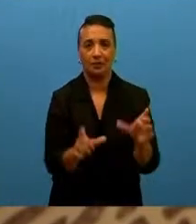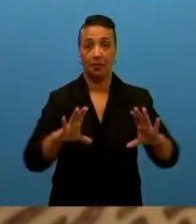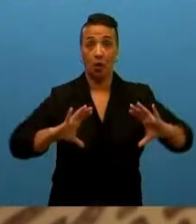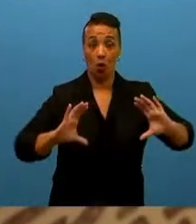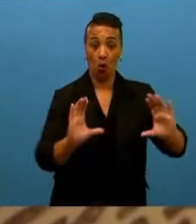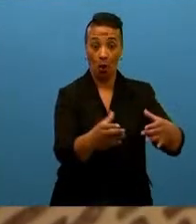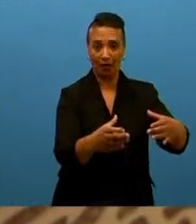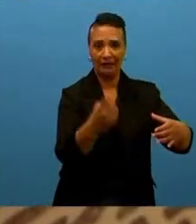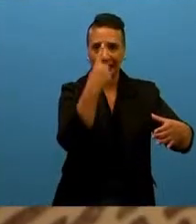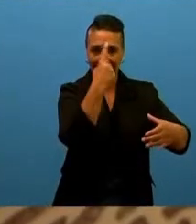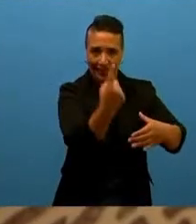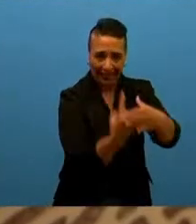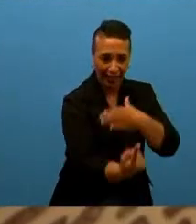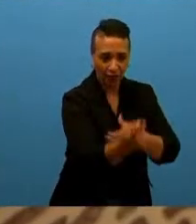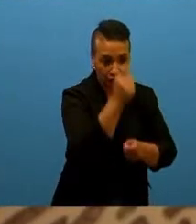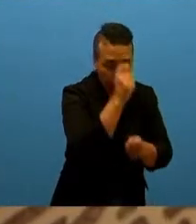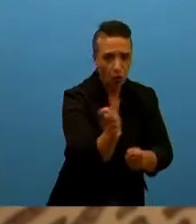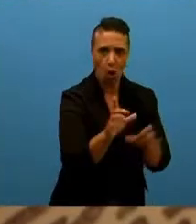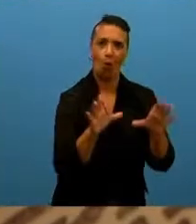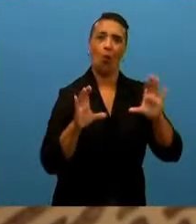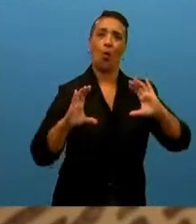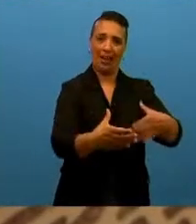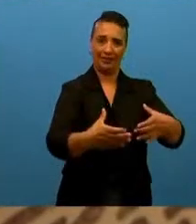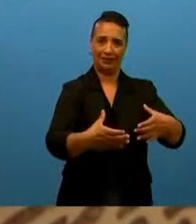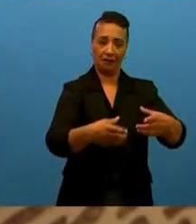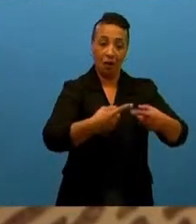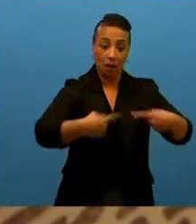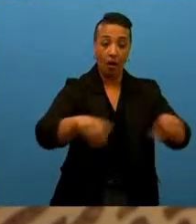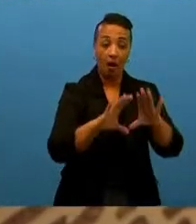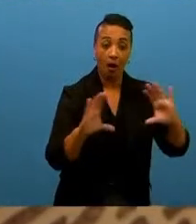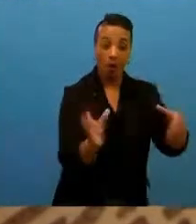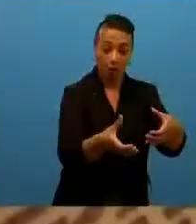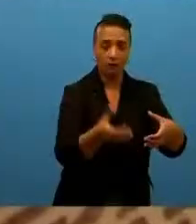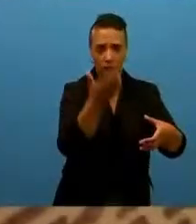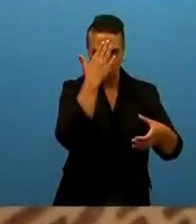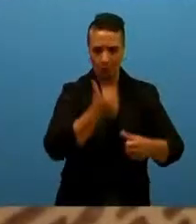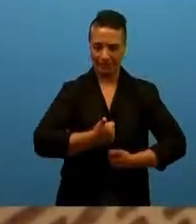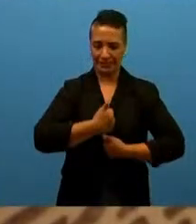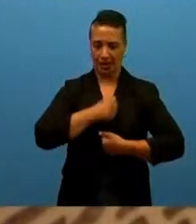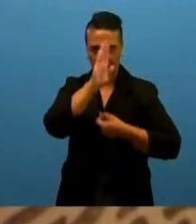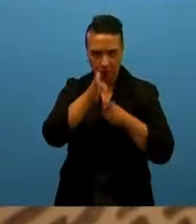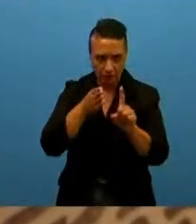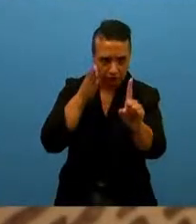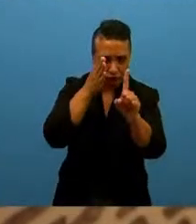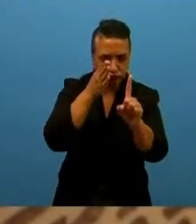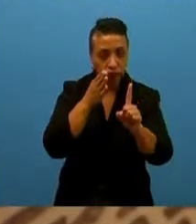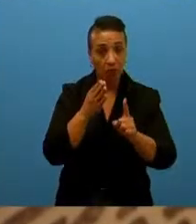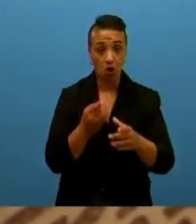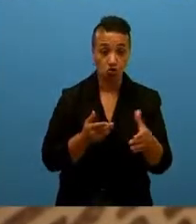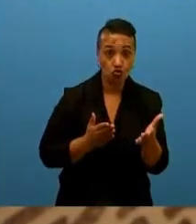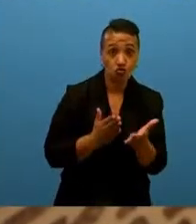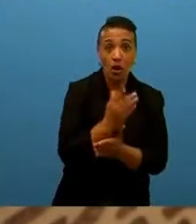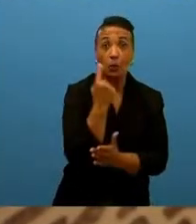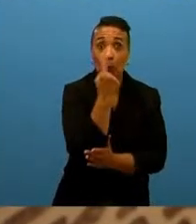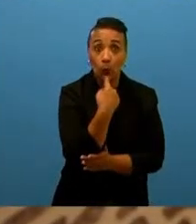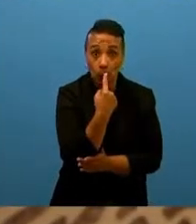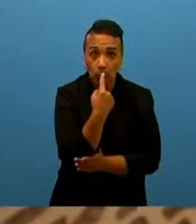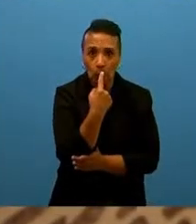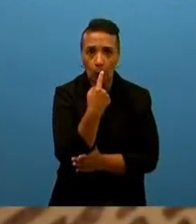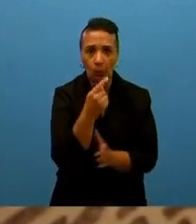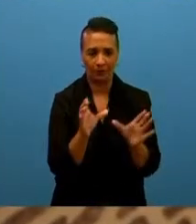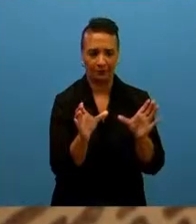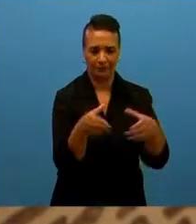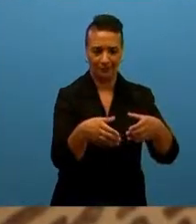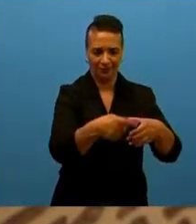not as individuals. The collective right to self-determination is a right enjoyed only by peoples and